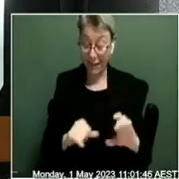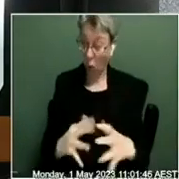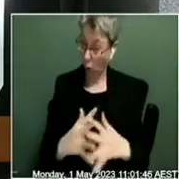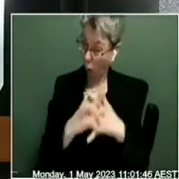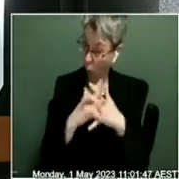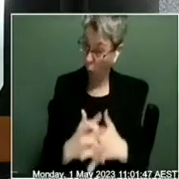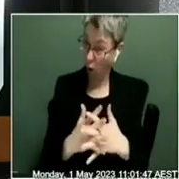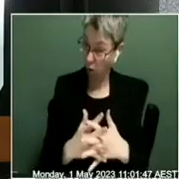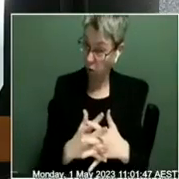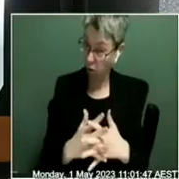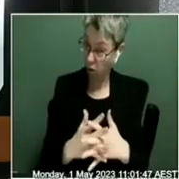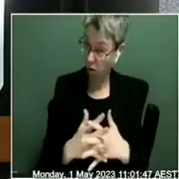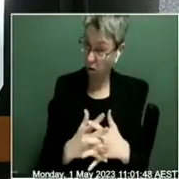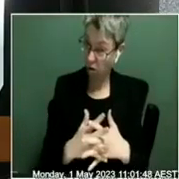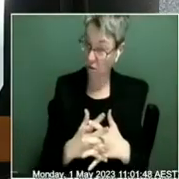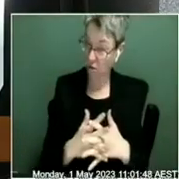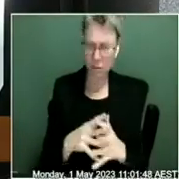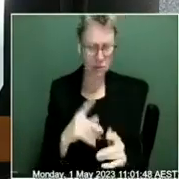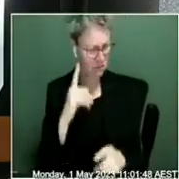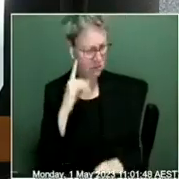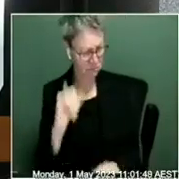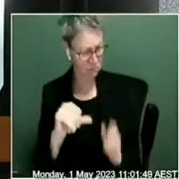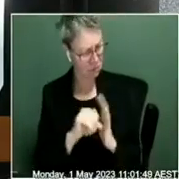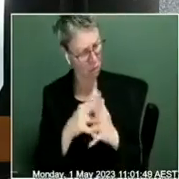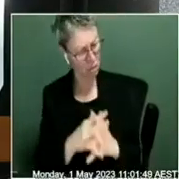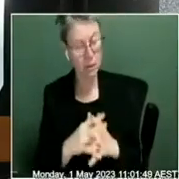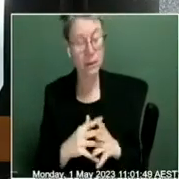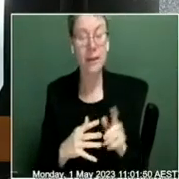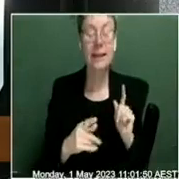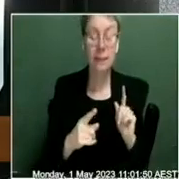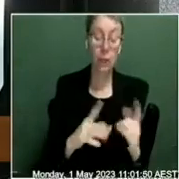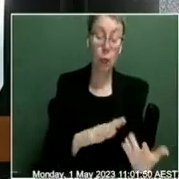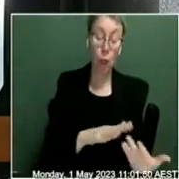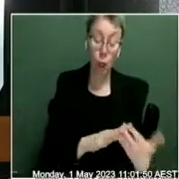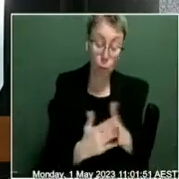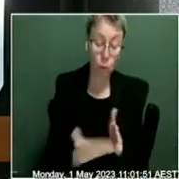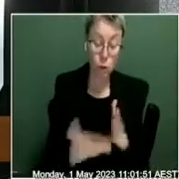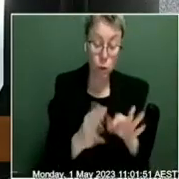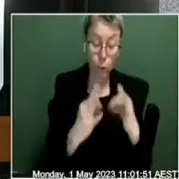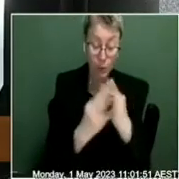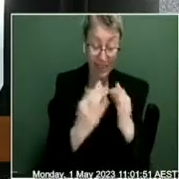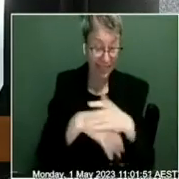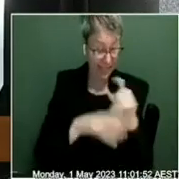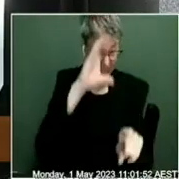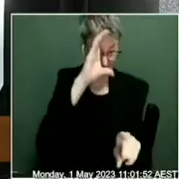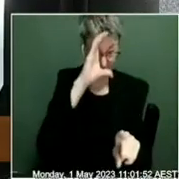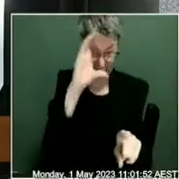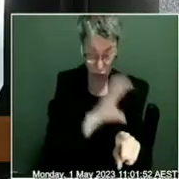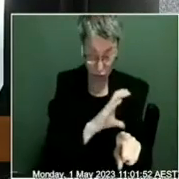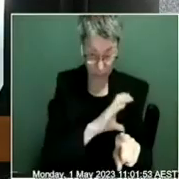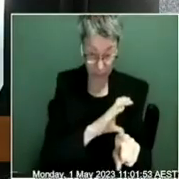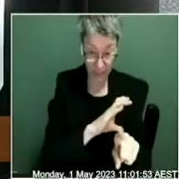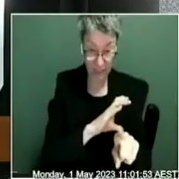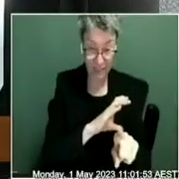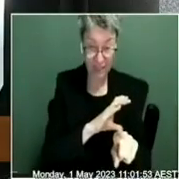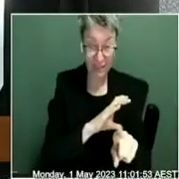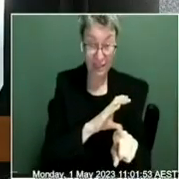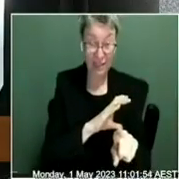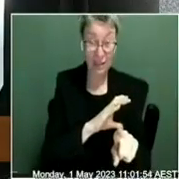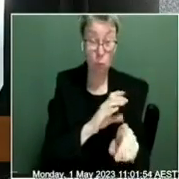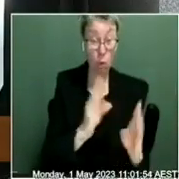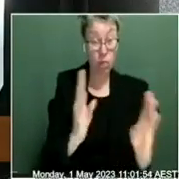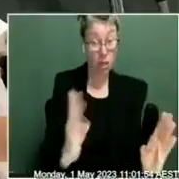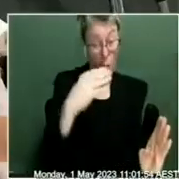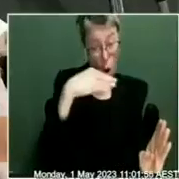a 24/7 service for a very small number of people is really challenging. That there's just not an easy answer. How would the state respond if there are